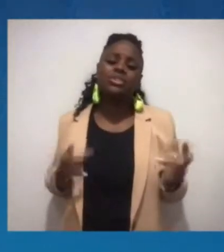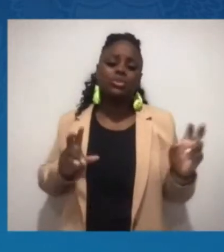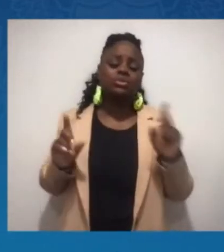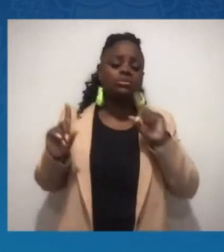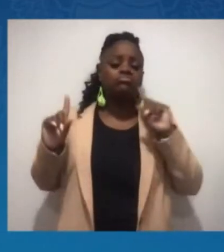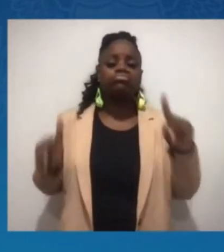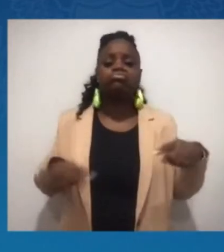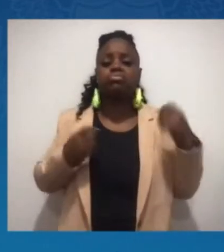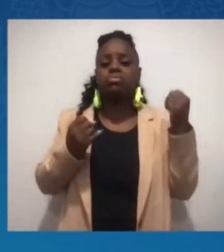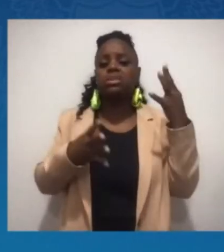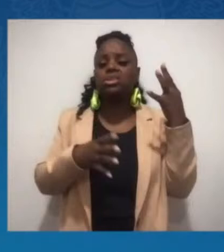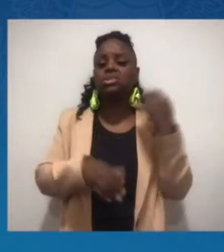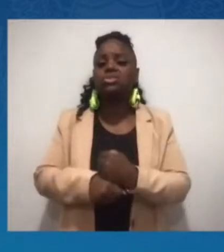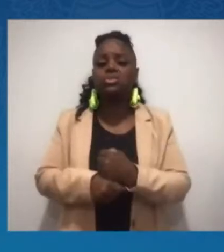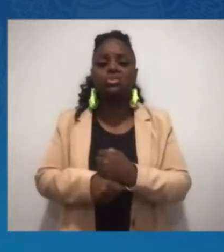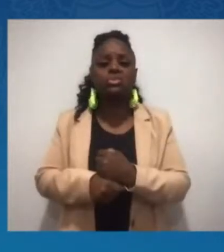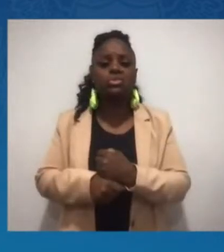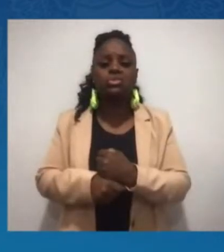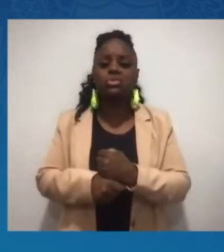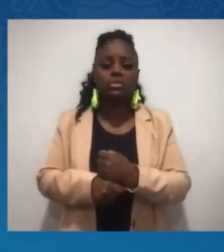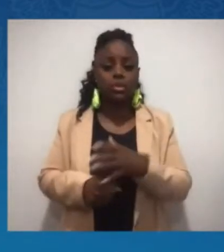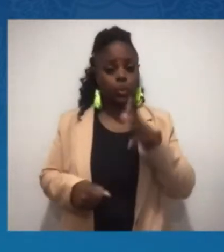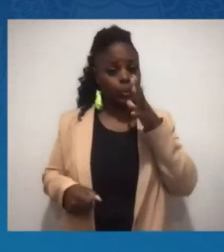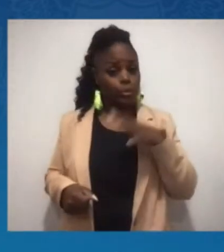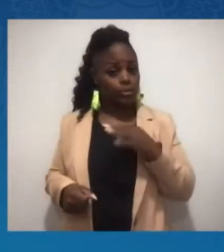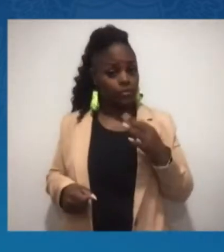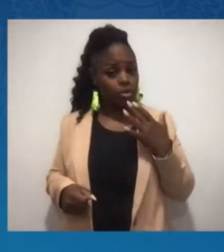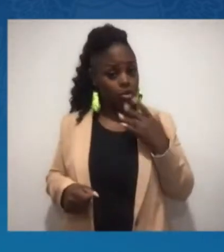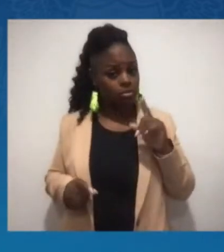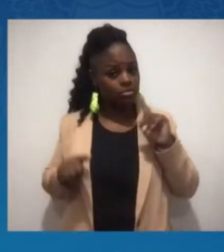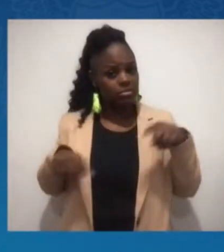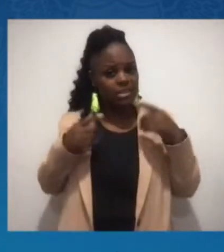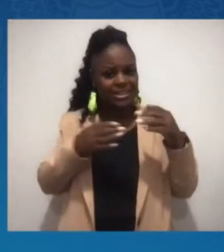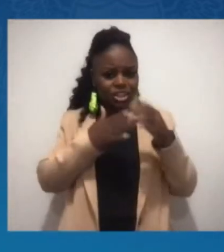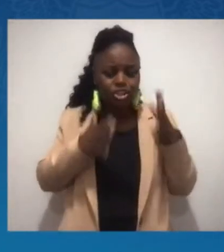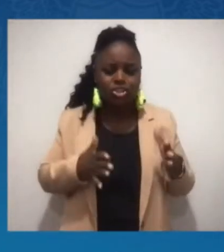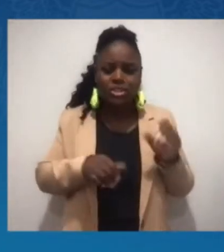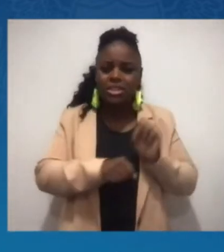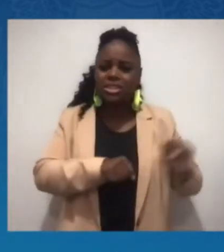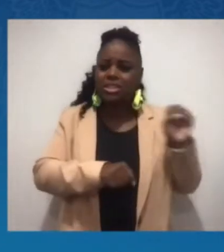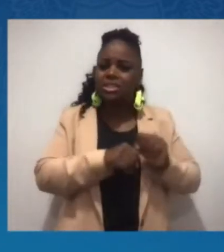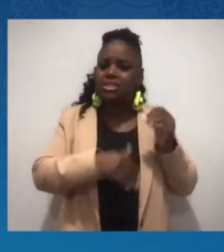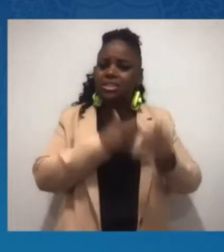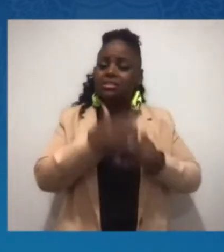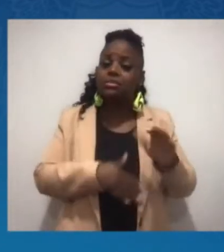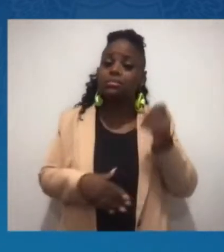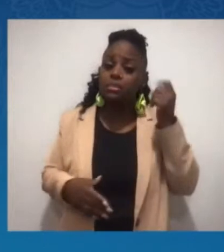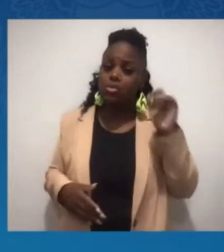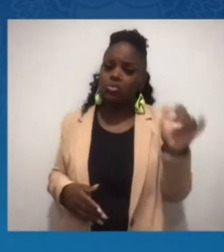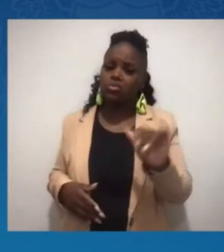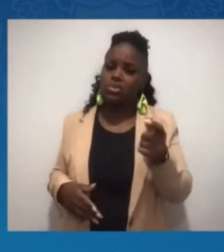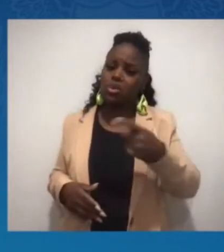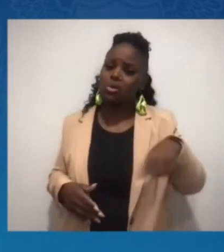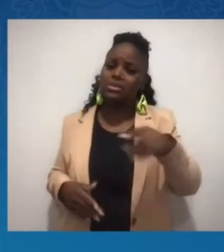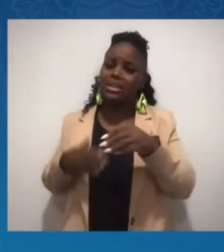been there. What also is true is that they've not always been acknowledged, but they've always been